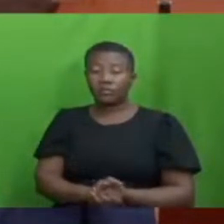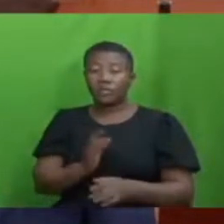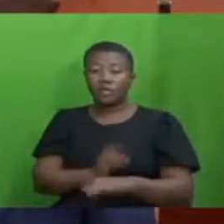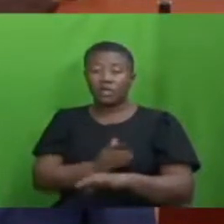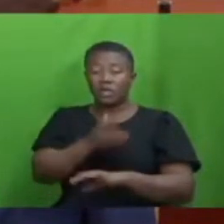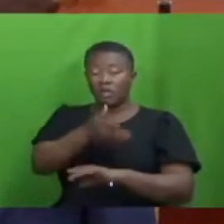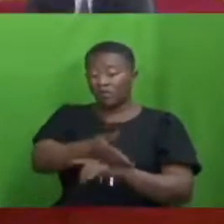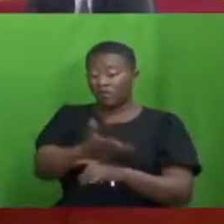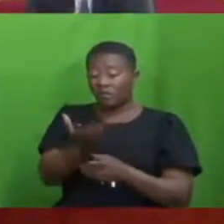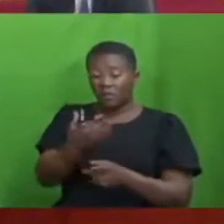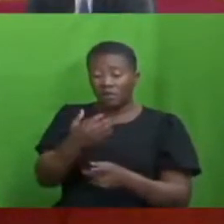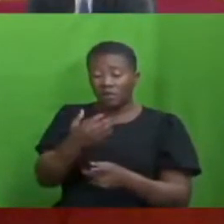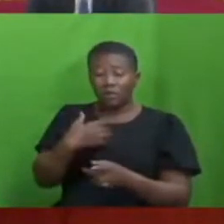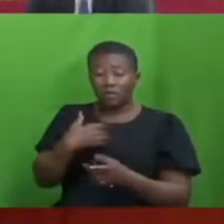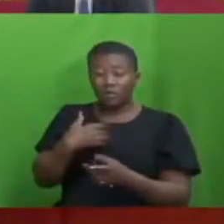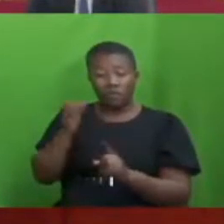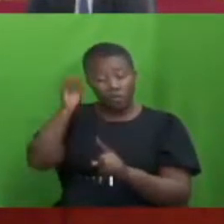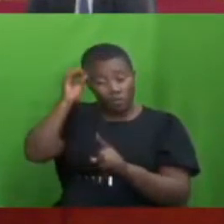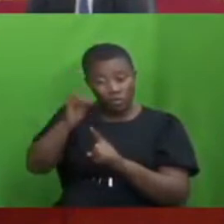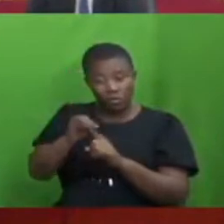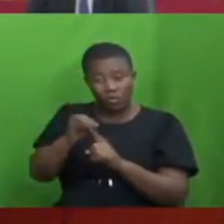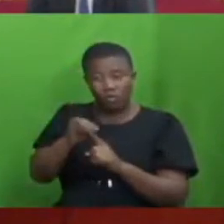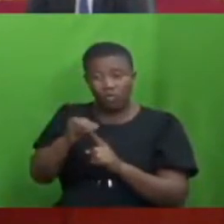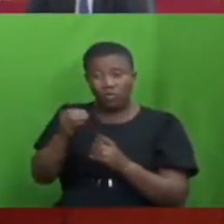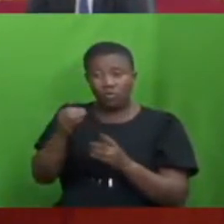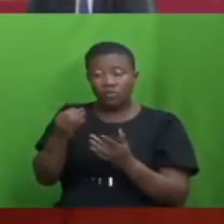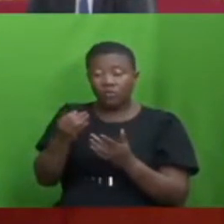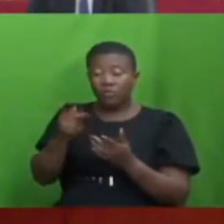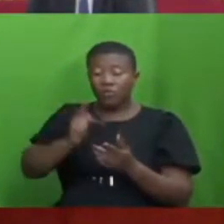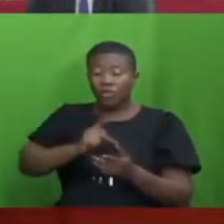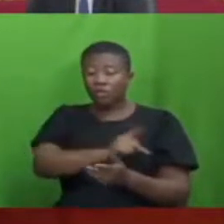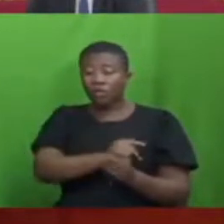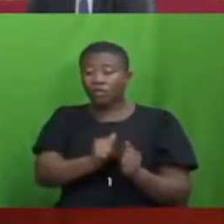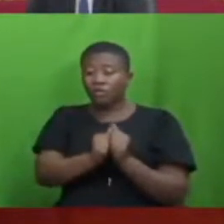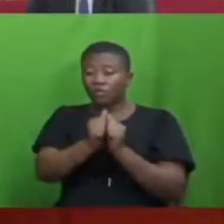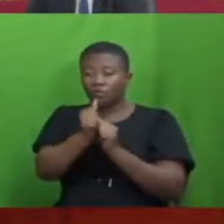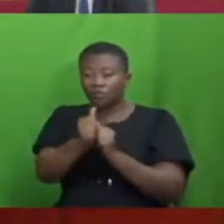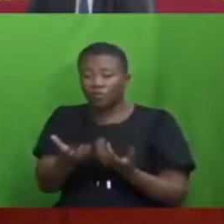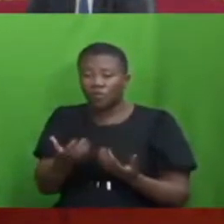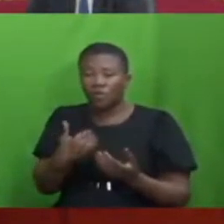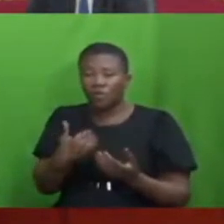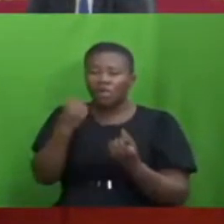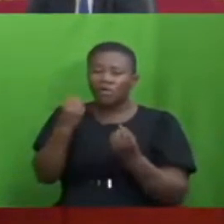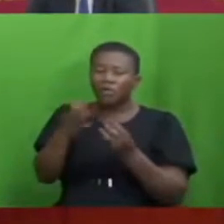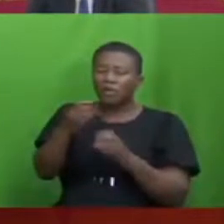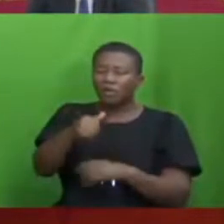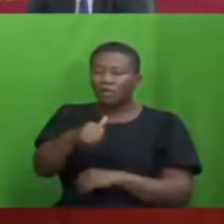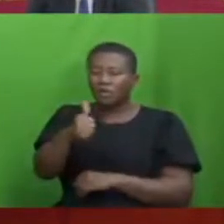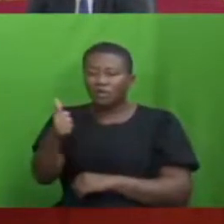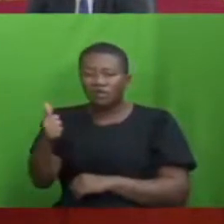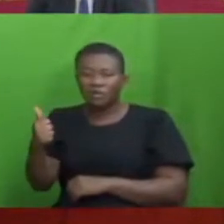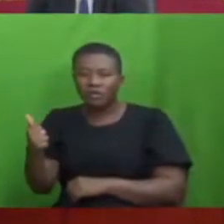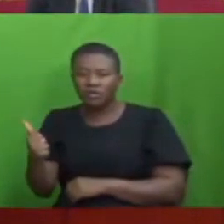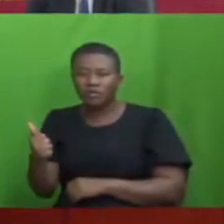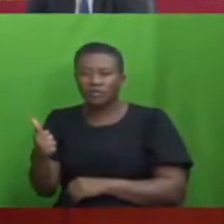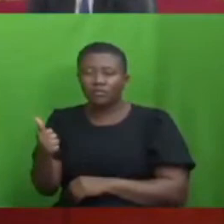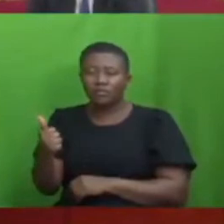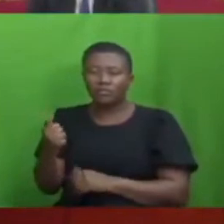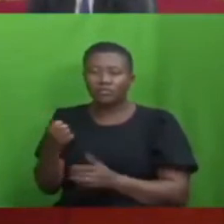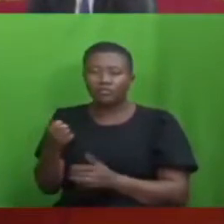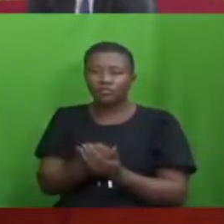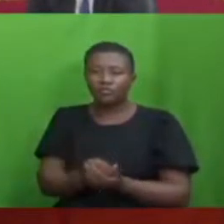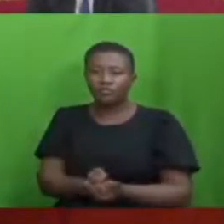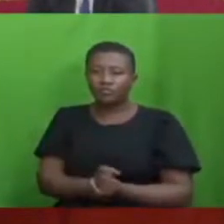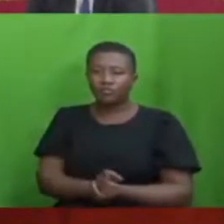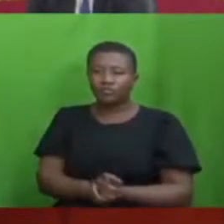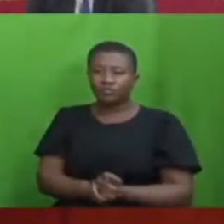objective, Parliament passed the revenue and expenditure measures as well as several other macro fiscal economic policies. Honourable